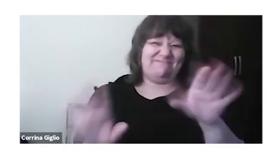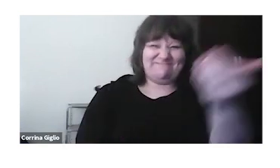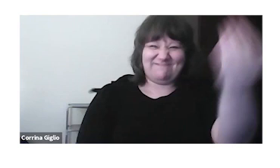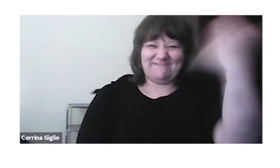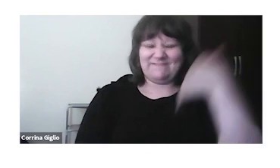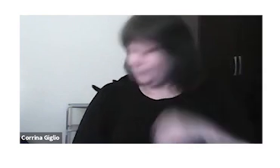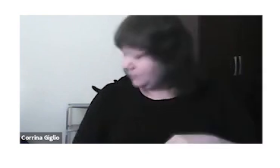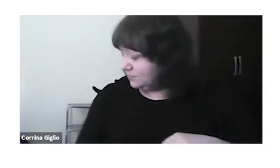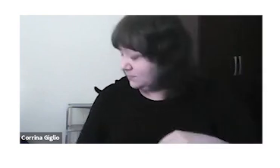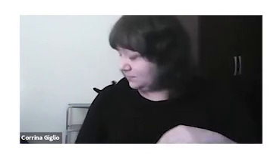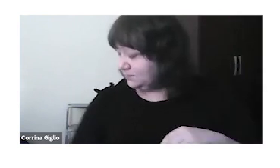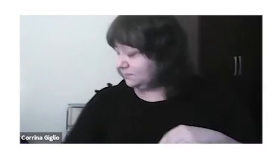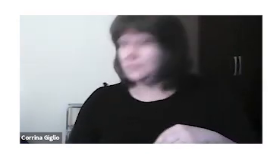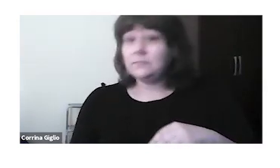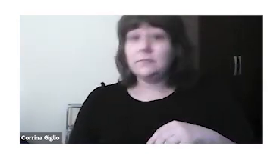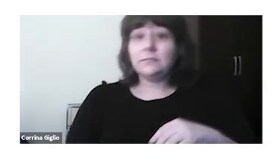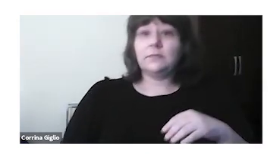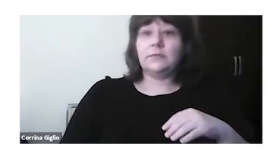Truman, can you go to the next slide?